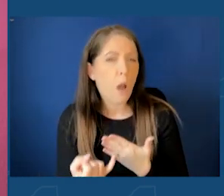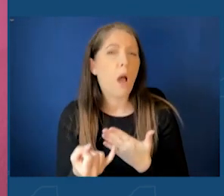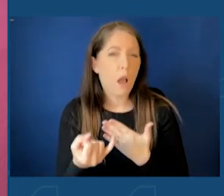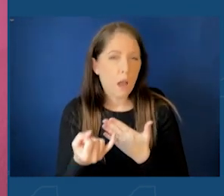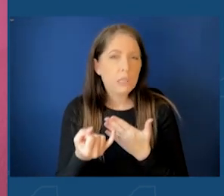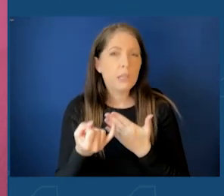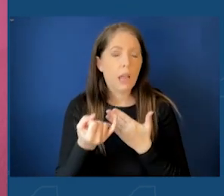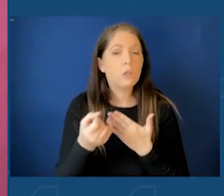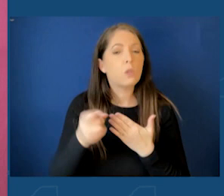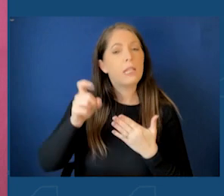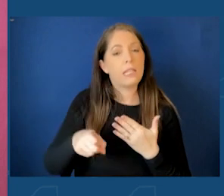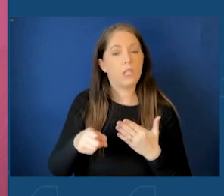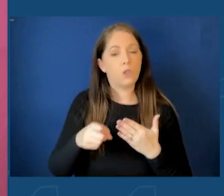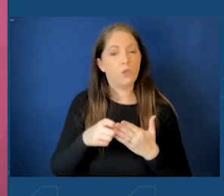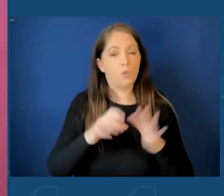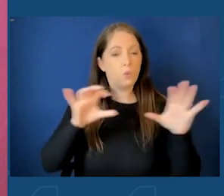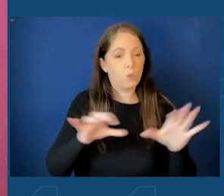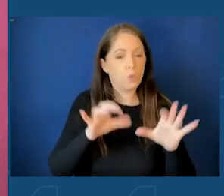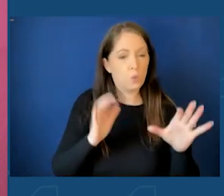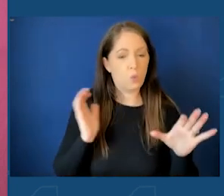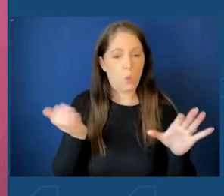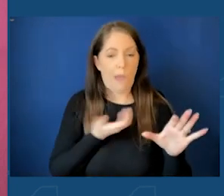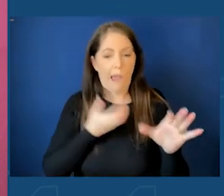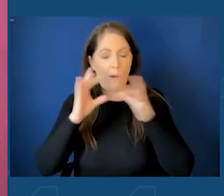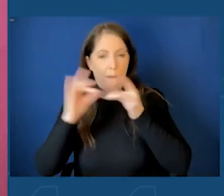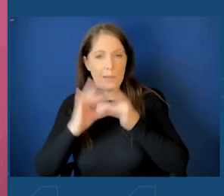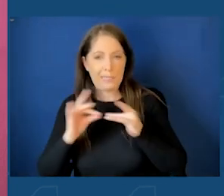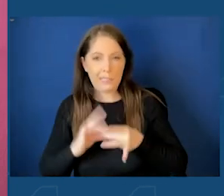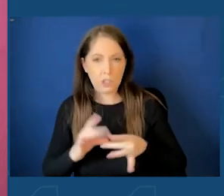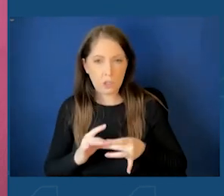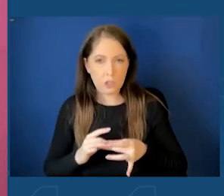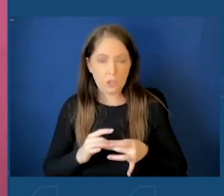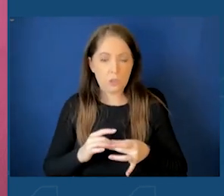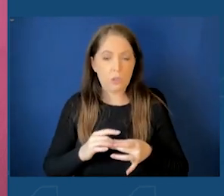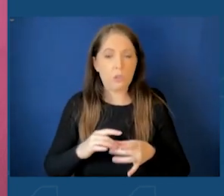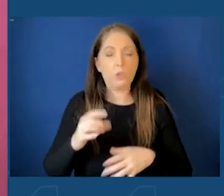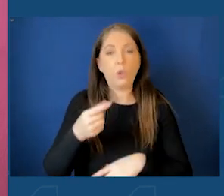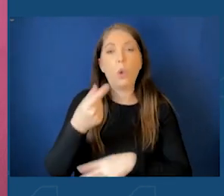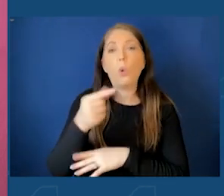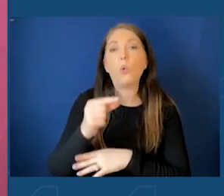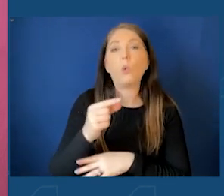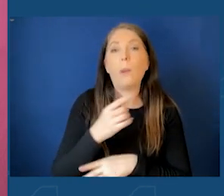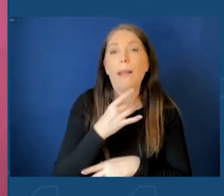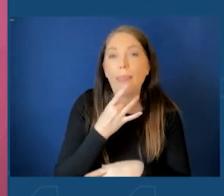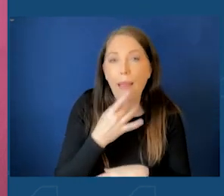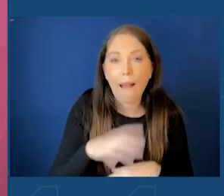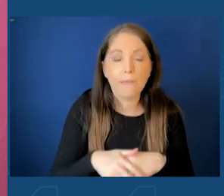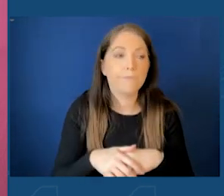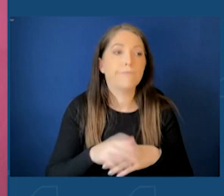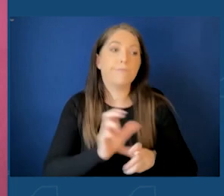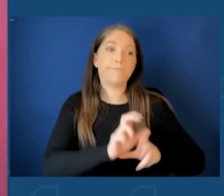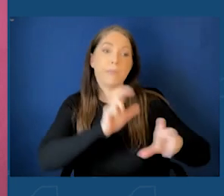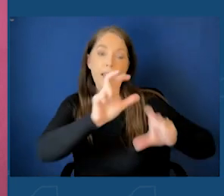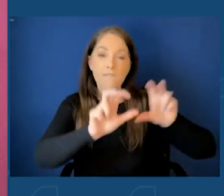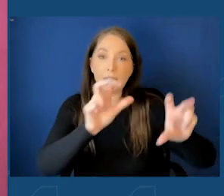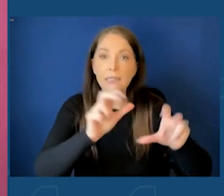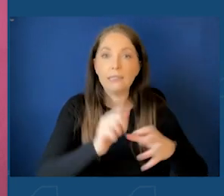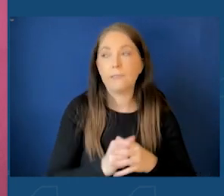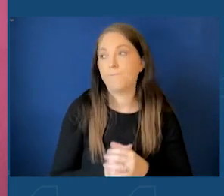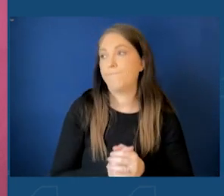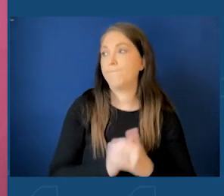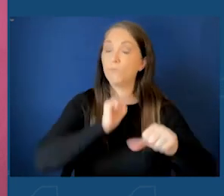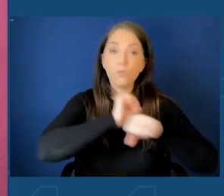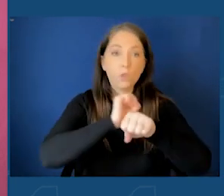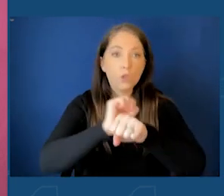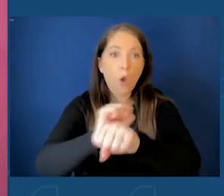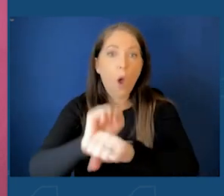what we preach, which is greenlining, which is investing, which is jobs, which is something more than just a